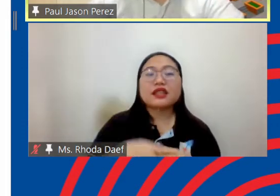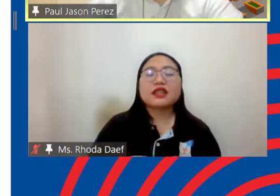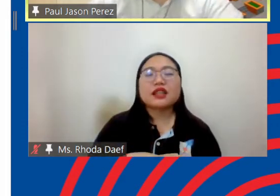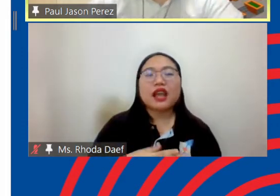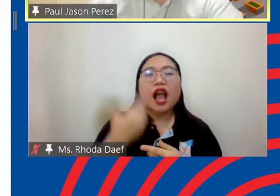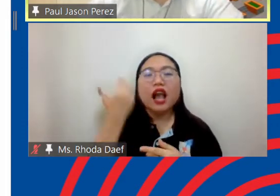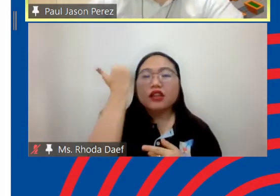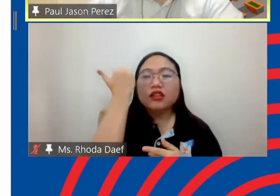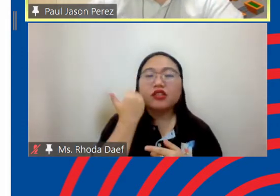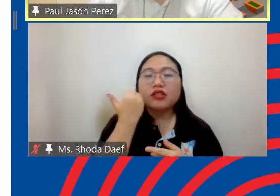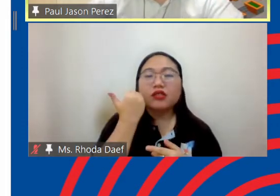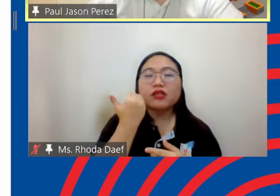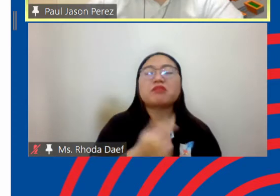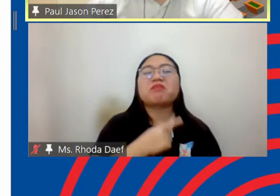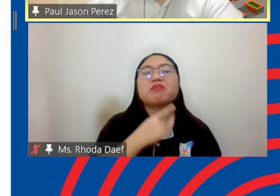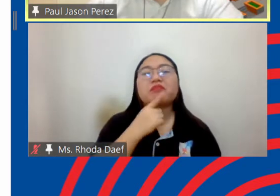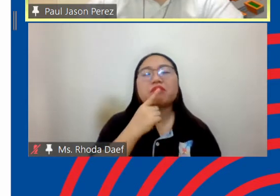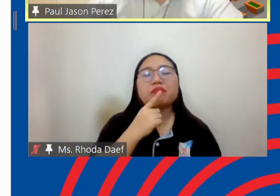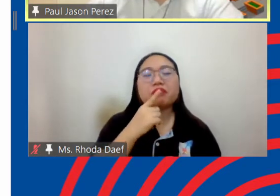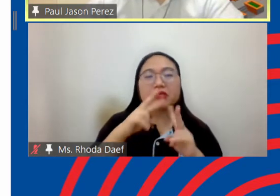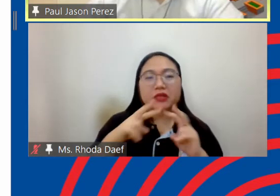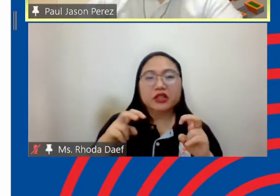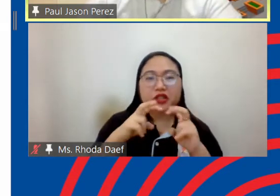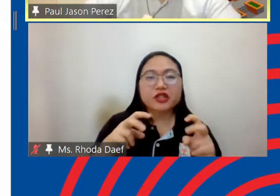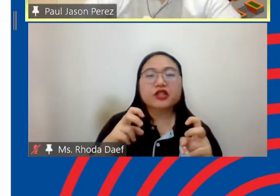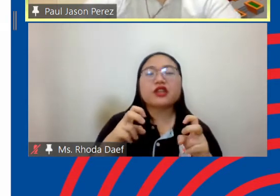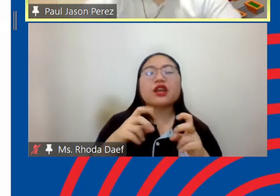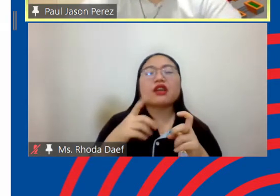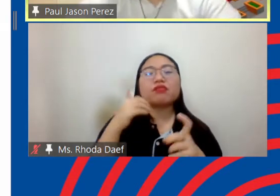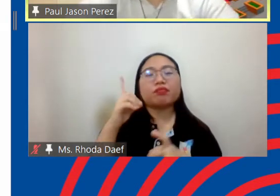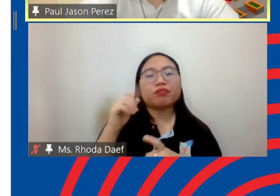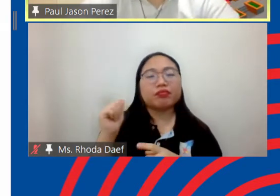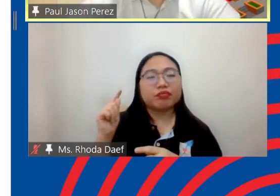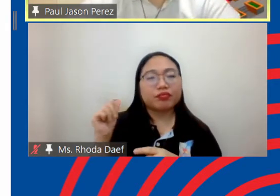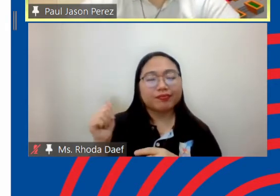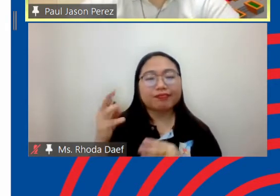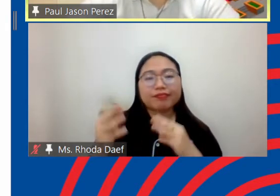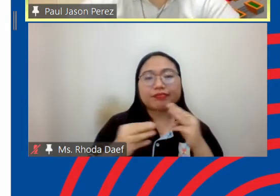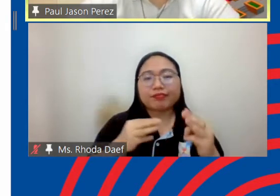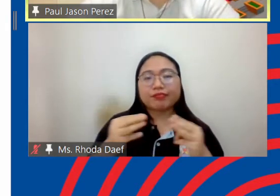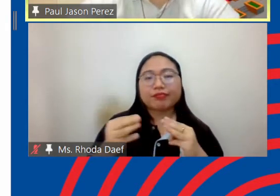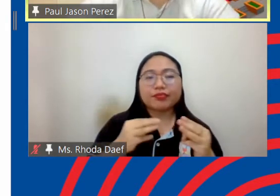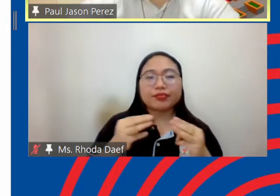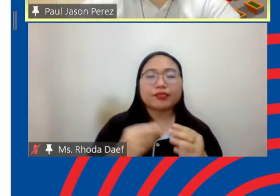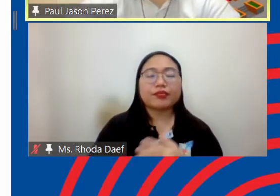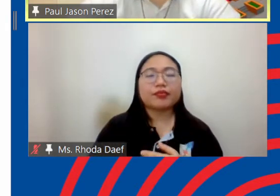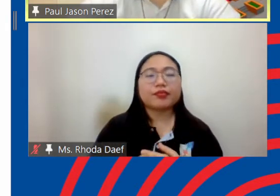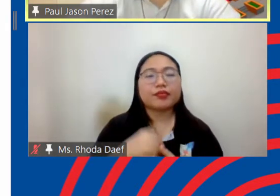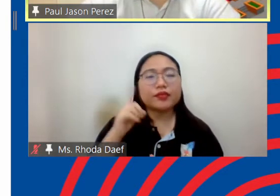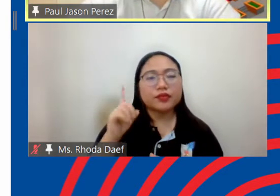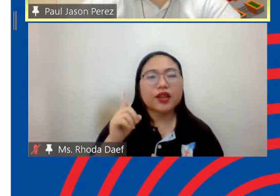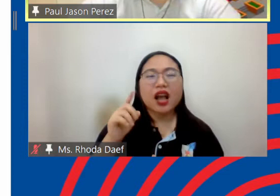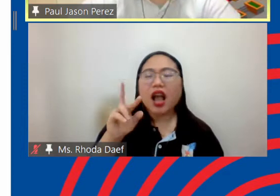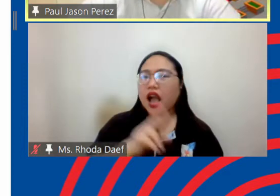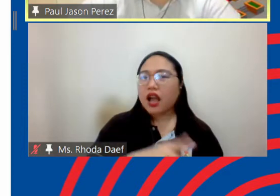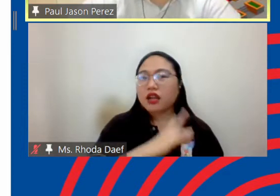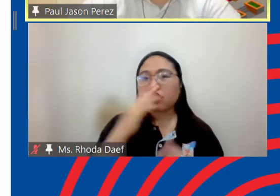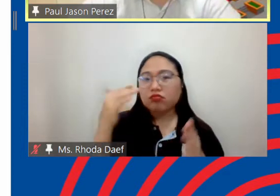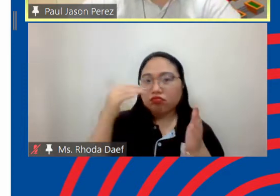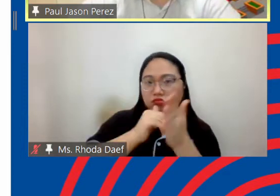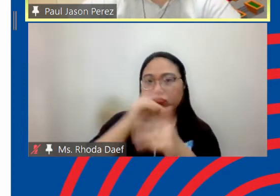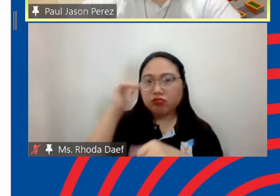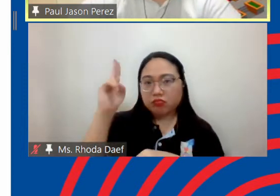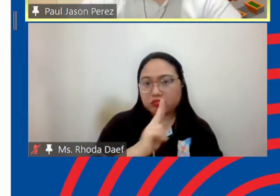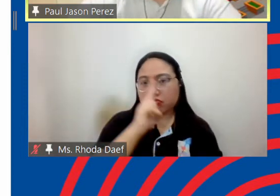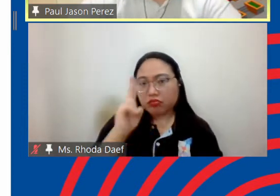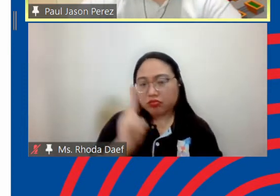research data management. And also another reason for research data management is reuse. So a lot of you